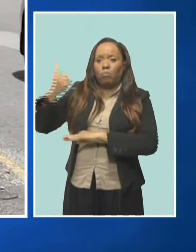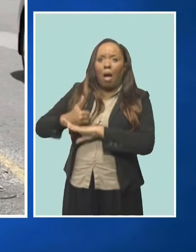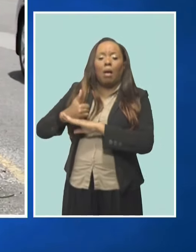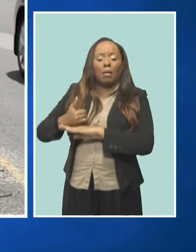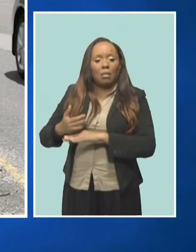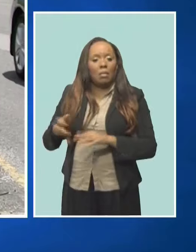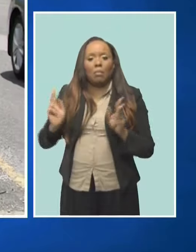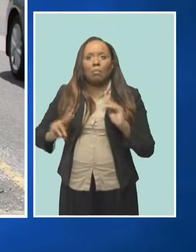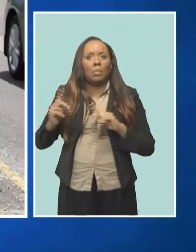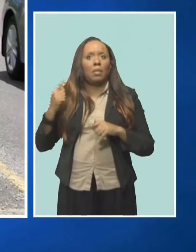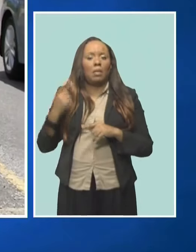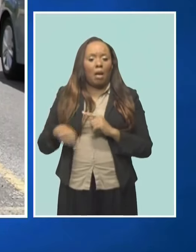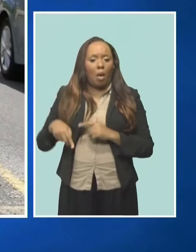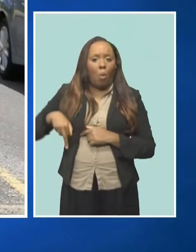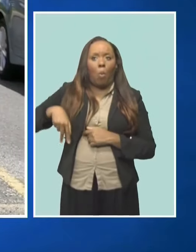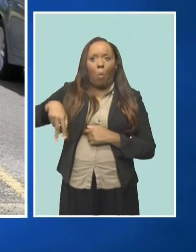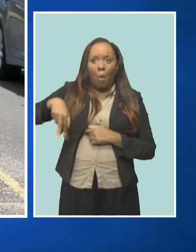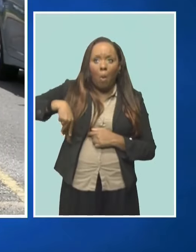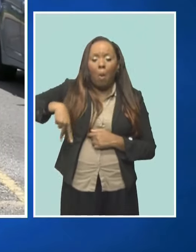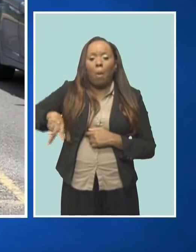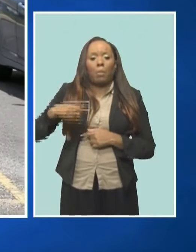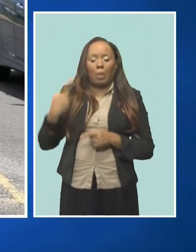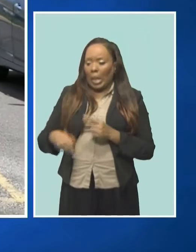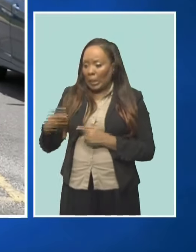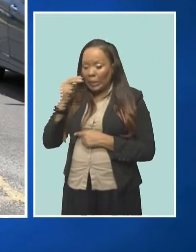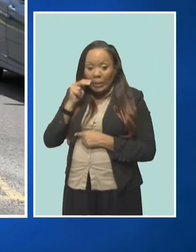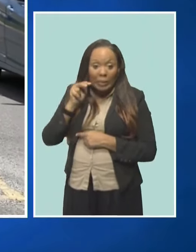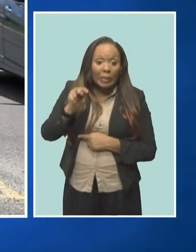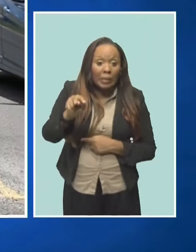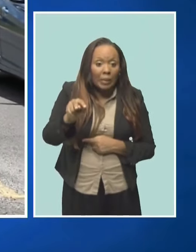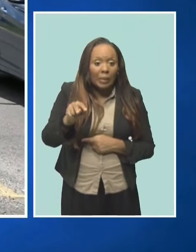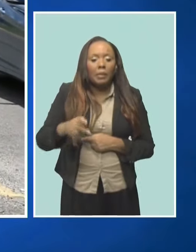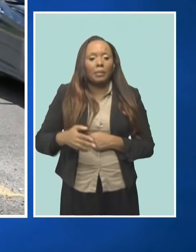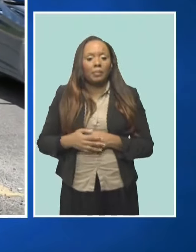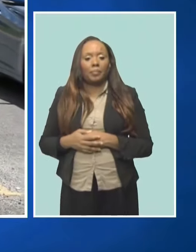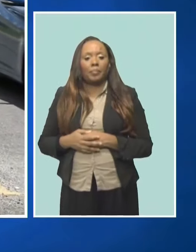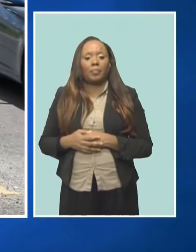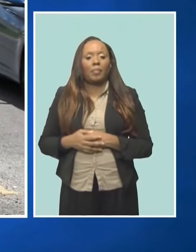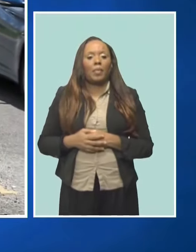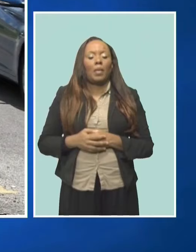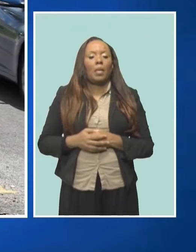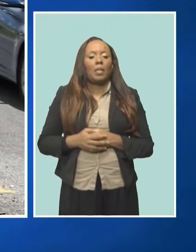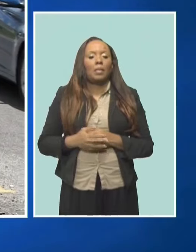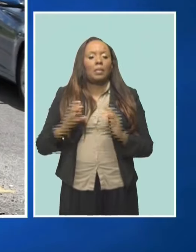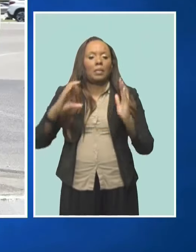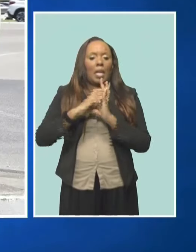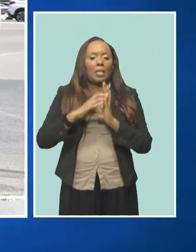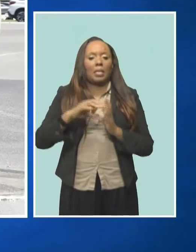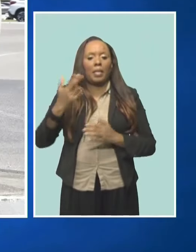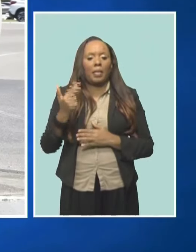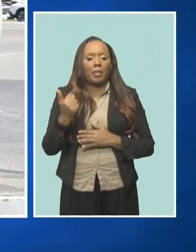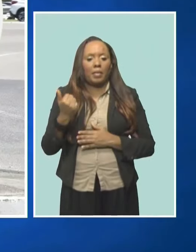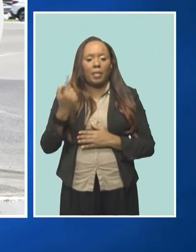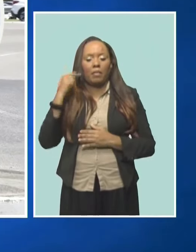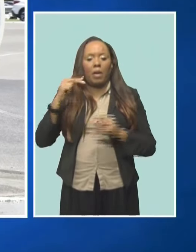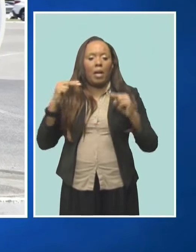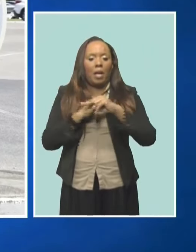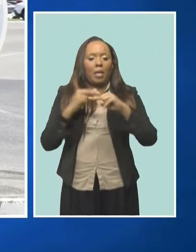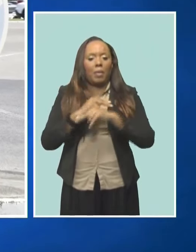line of sight for motorists or the walkway for pedestrians. Section 13 of the Highway Act Cap